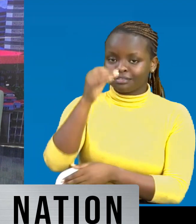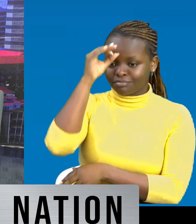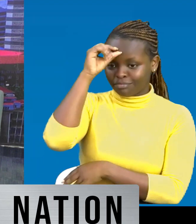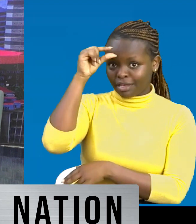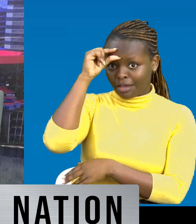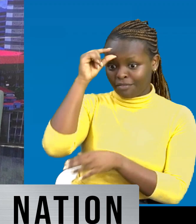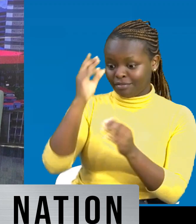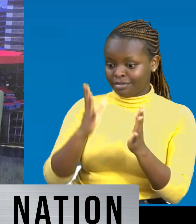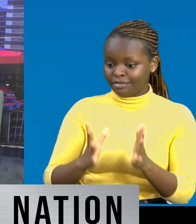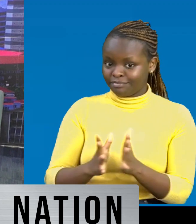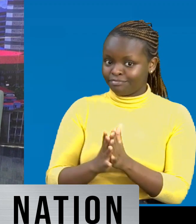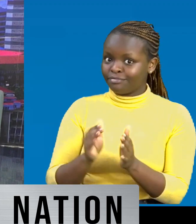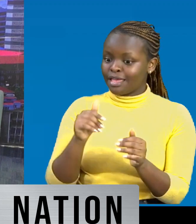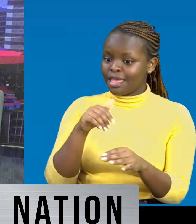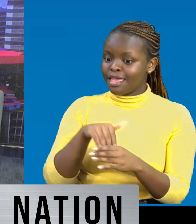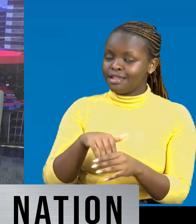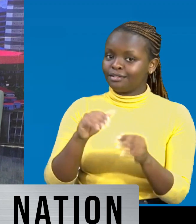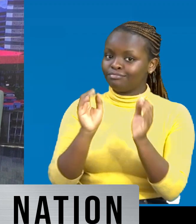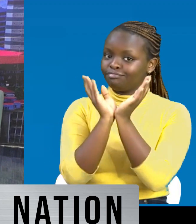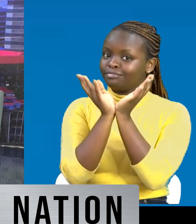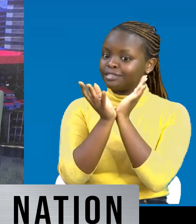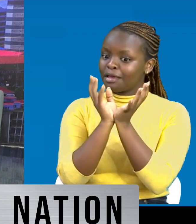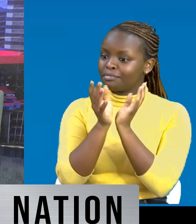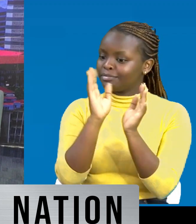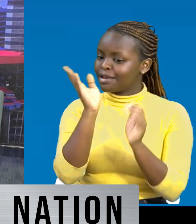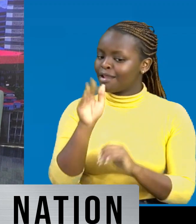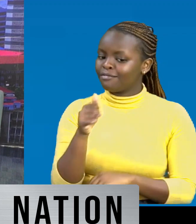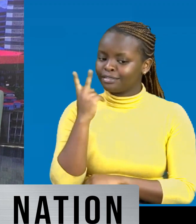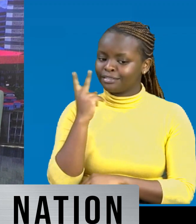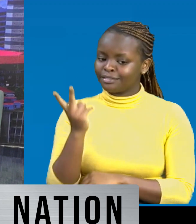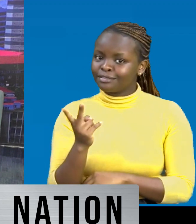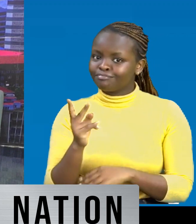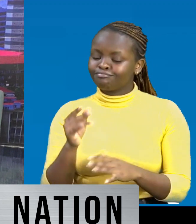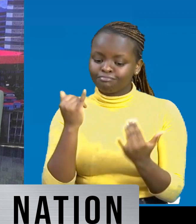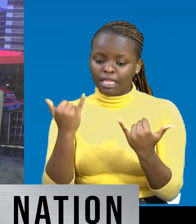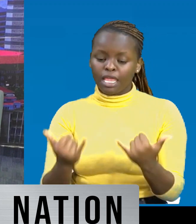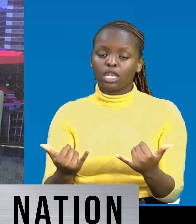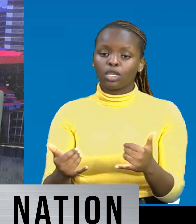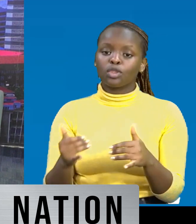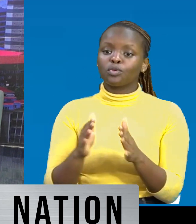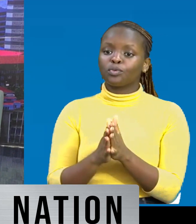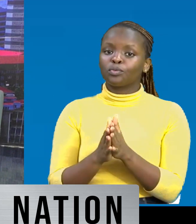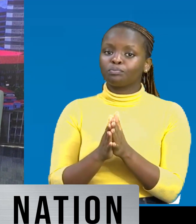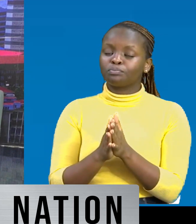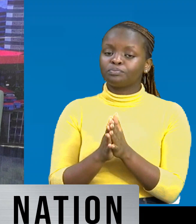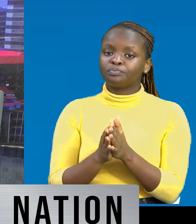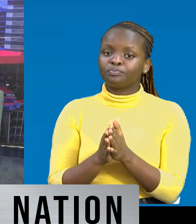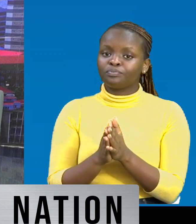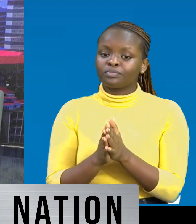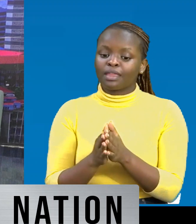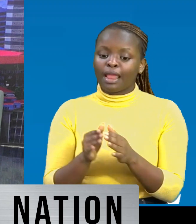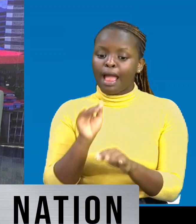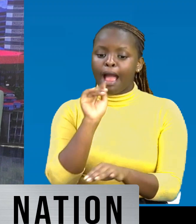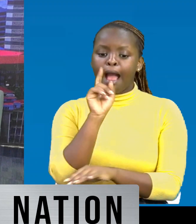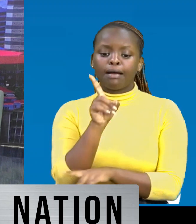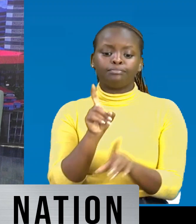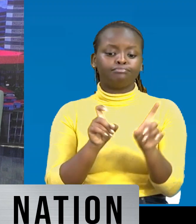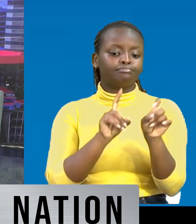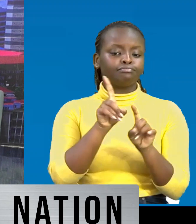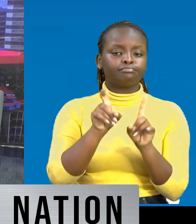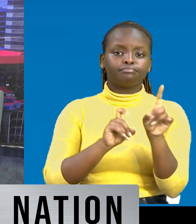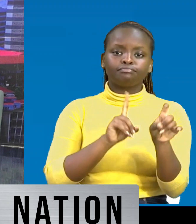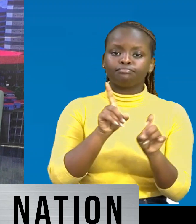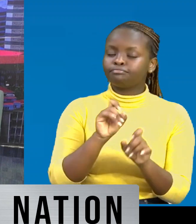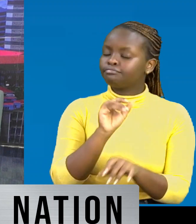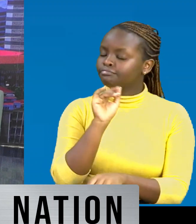stadium. I don't know, I've never seen that. It's a new phenomenon I'm seeing. Right. And we need to really ask questions.